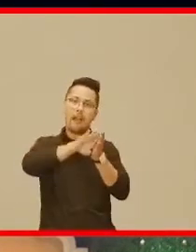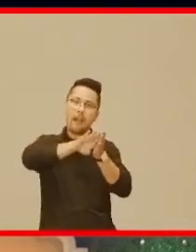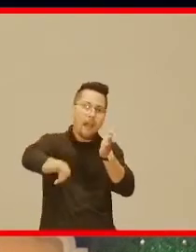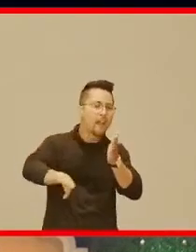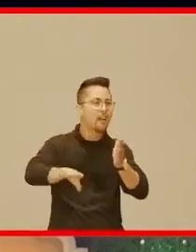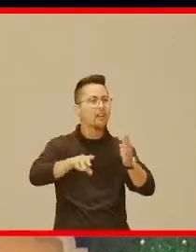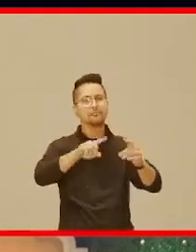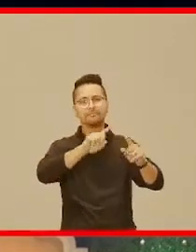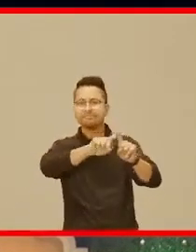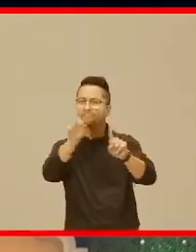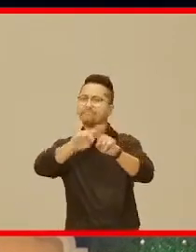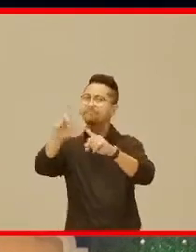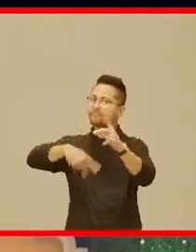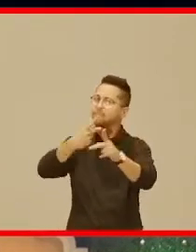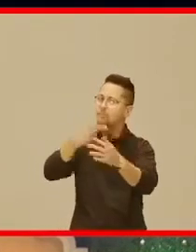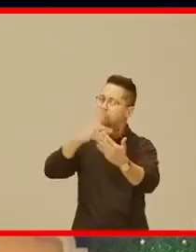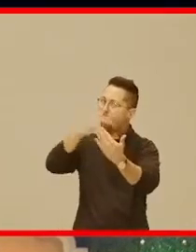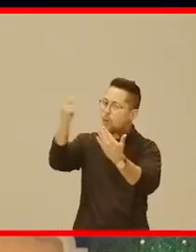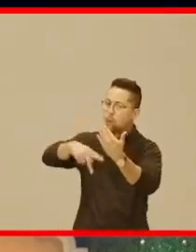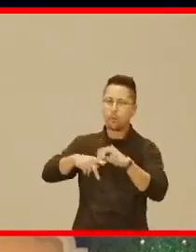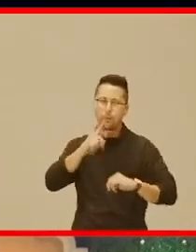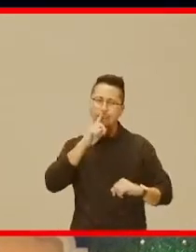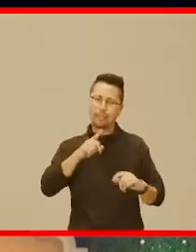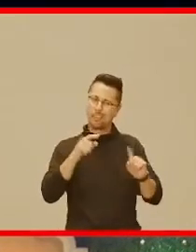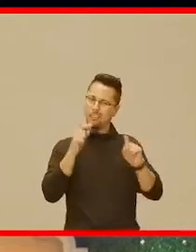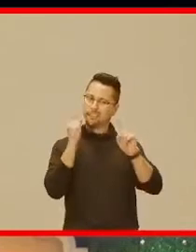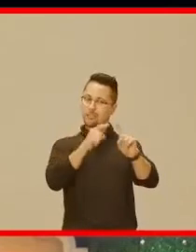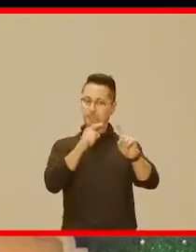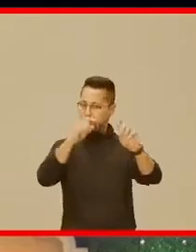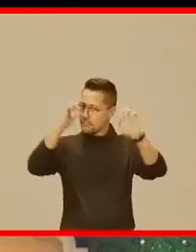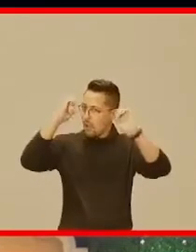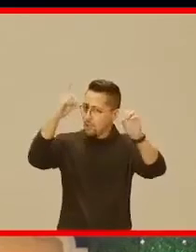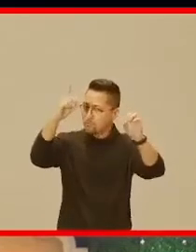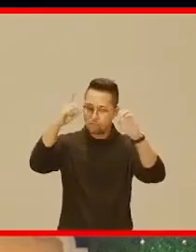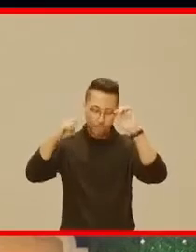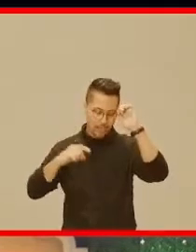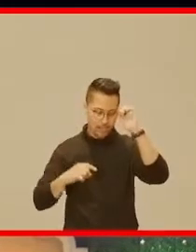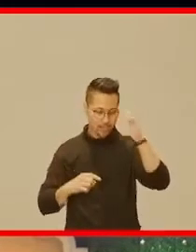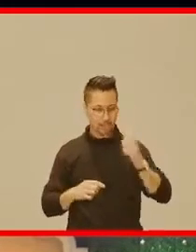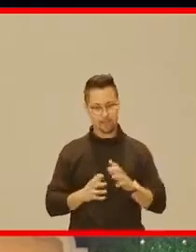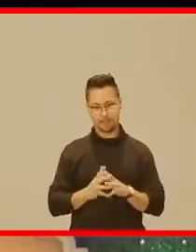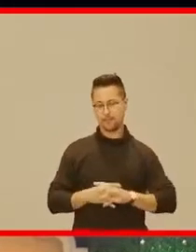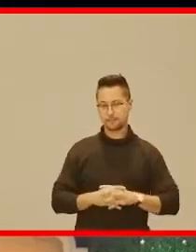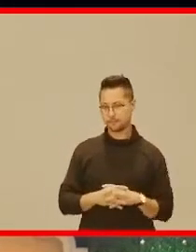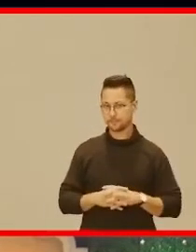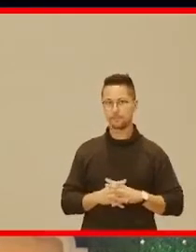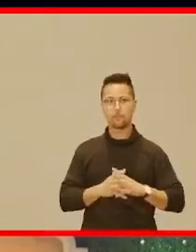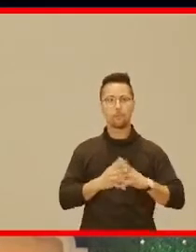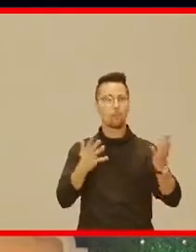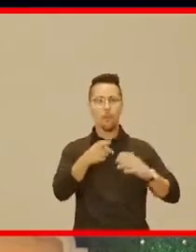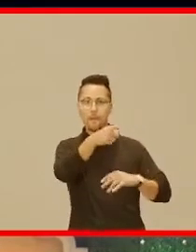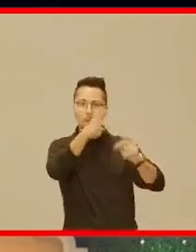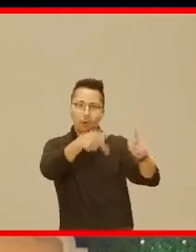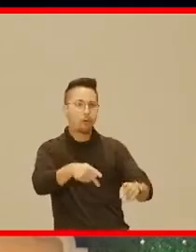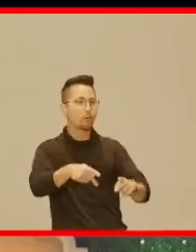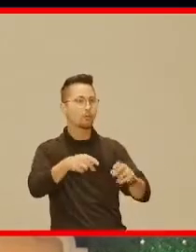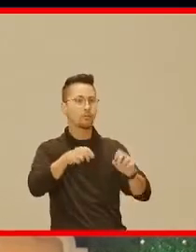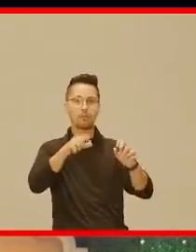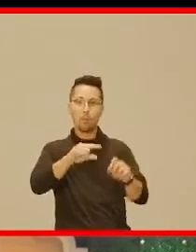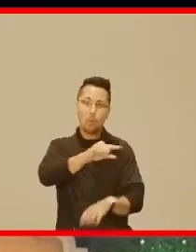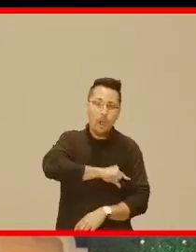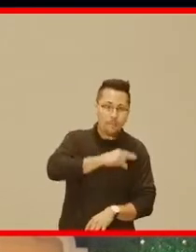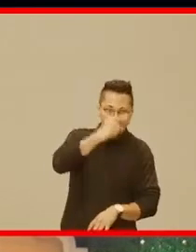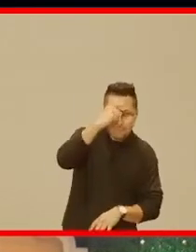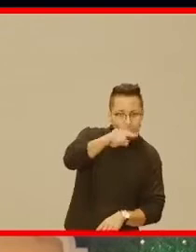so that's going to be a lot about educating what they may or may not qualify for. And it's always hard when you're